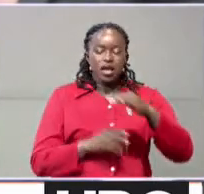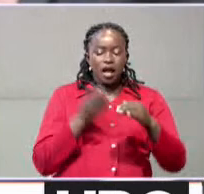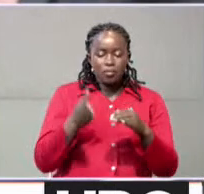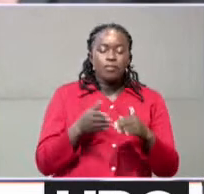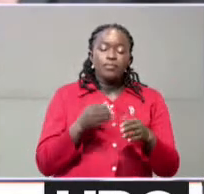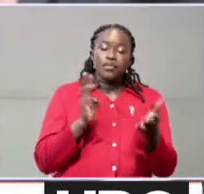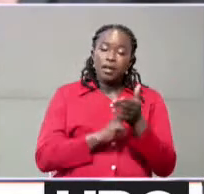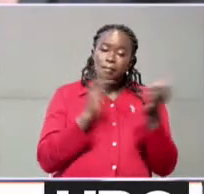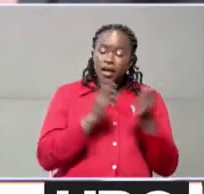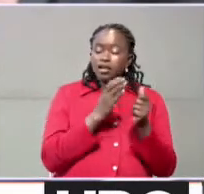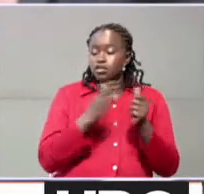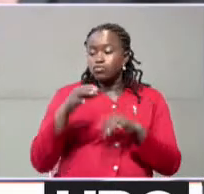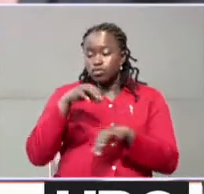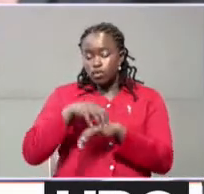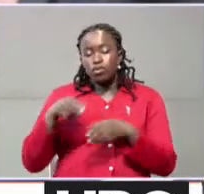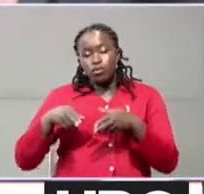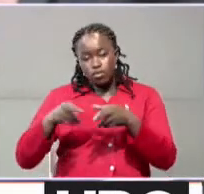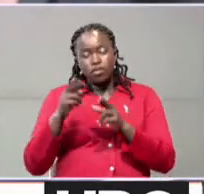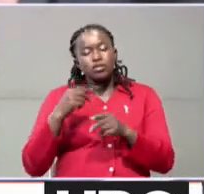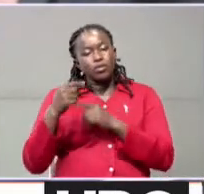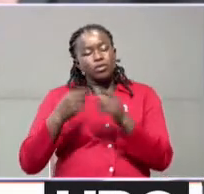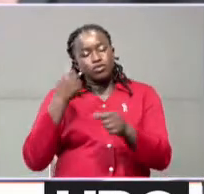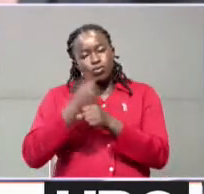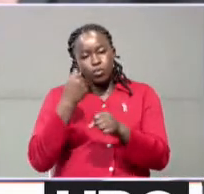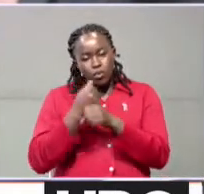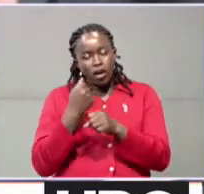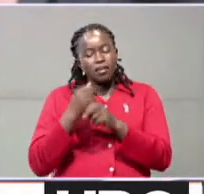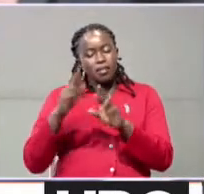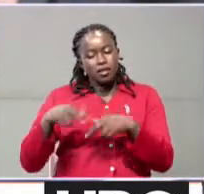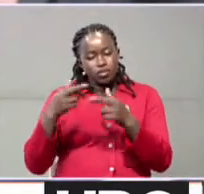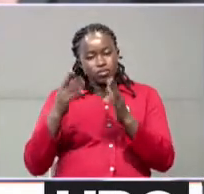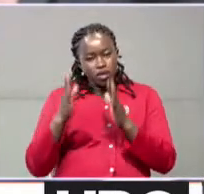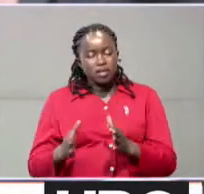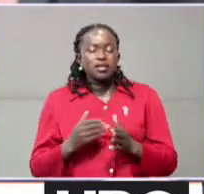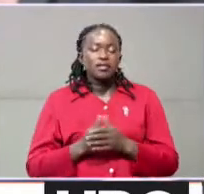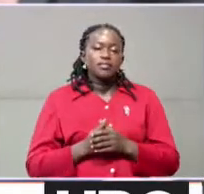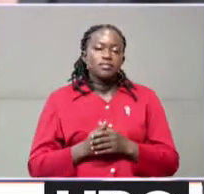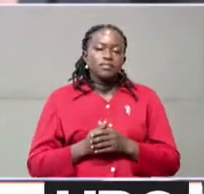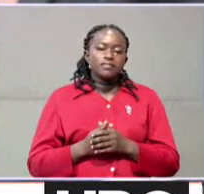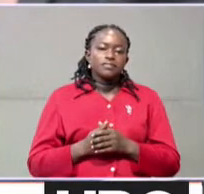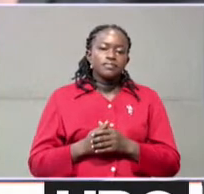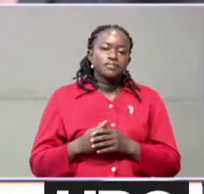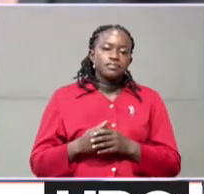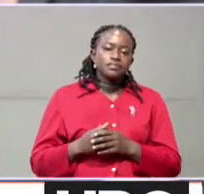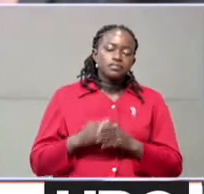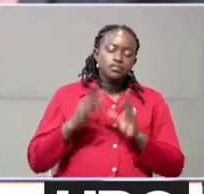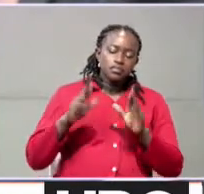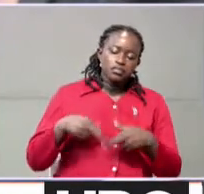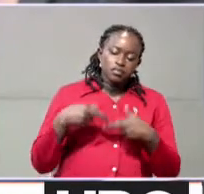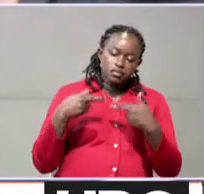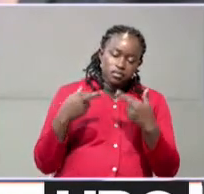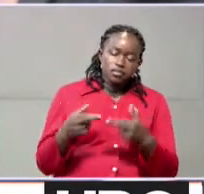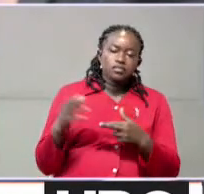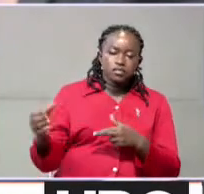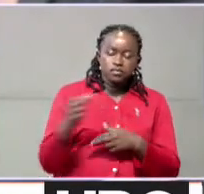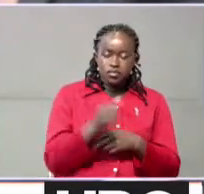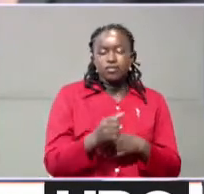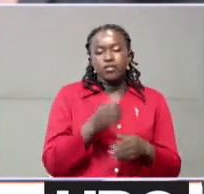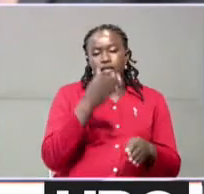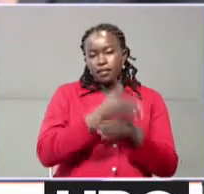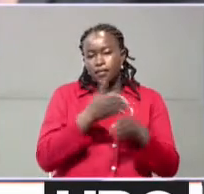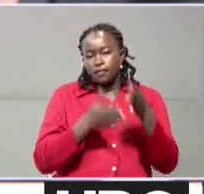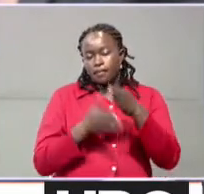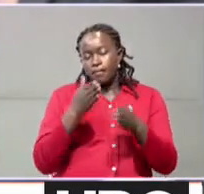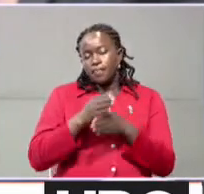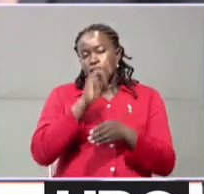is being worked on by the contractor who was always contracted to reconstruct malabar